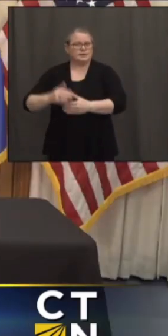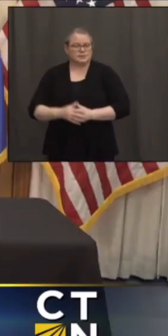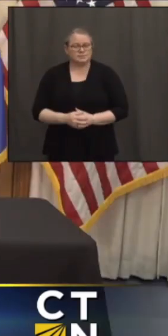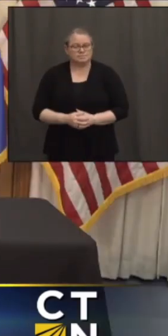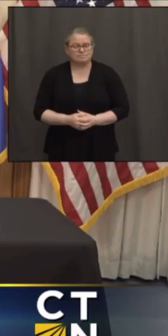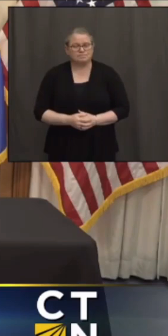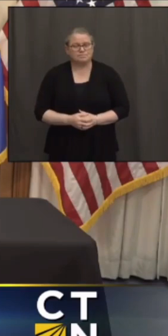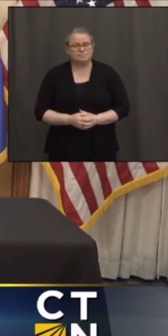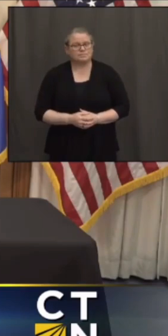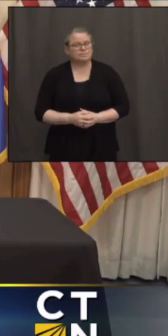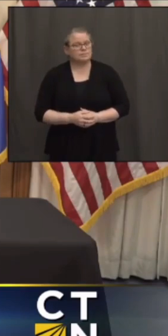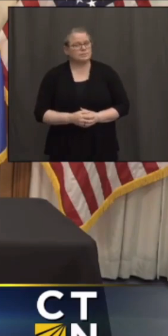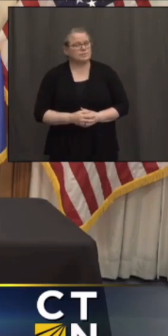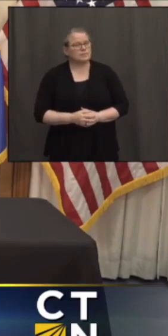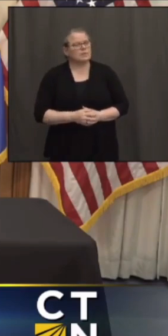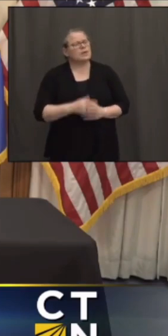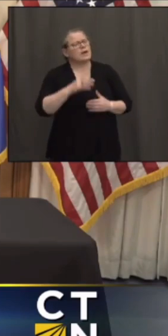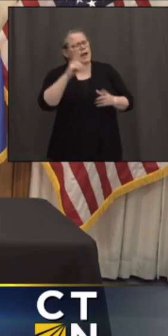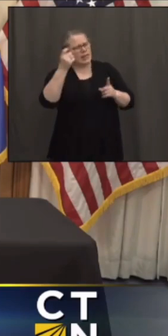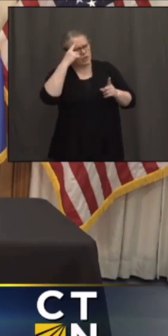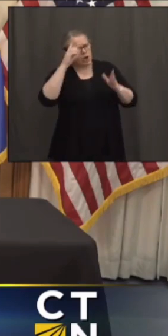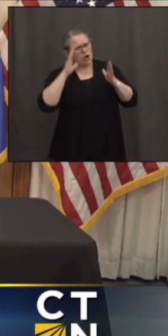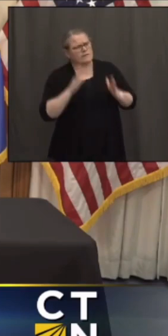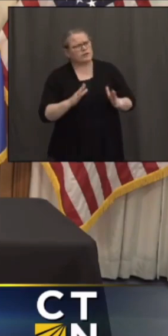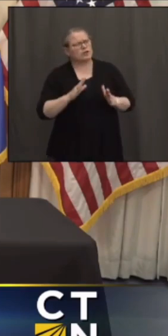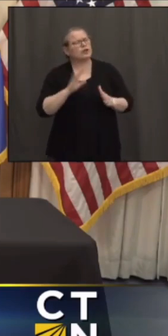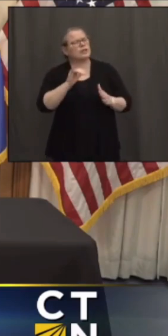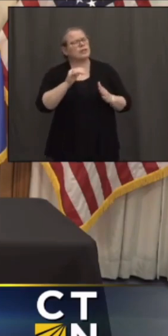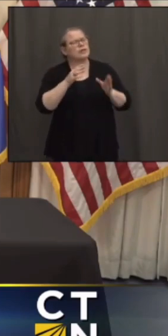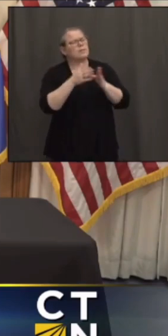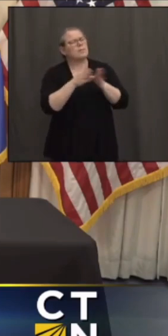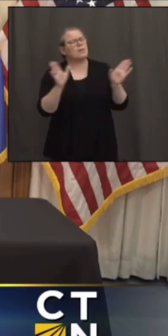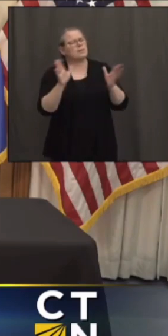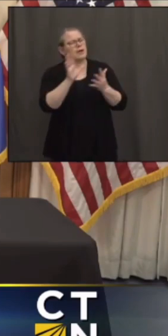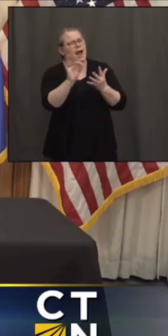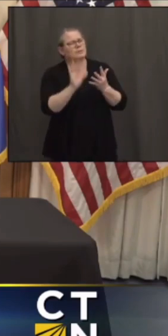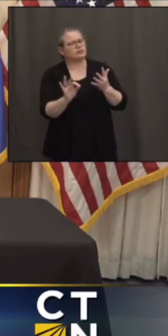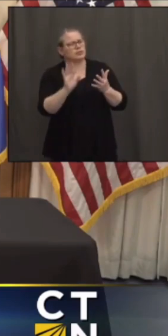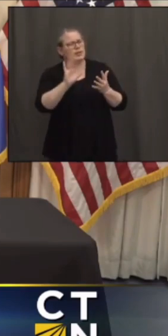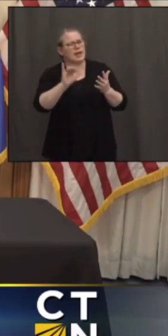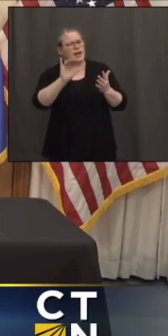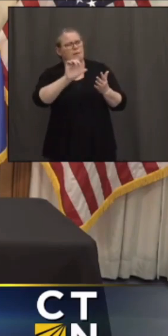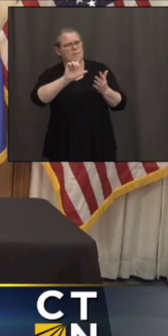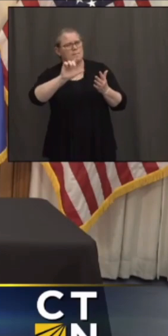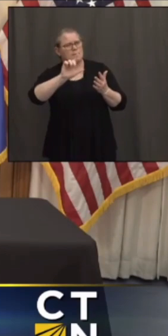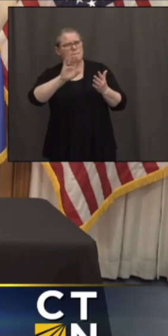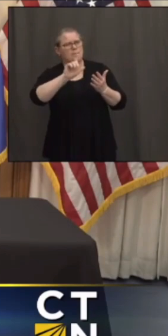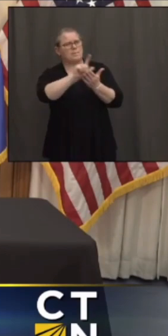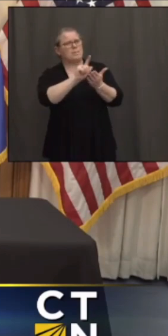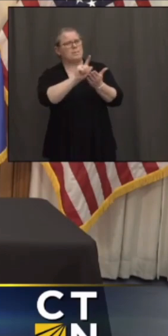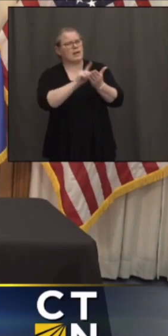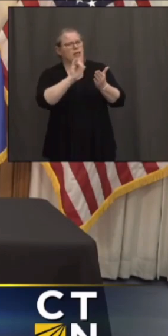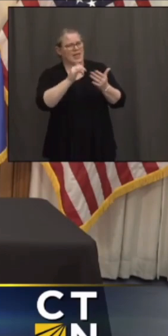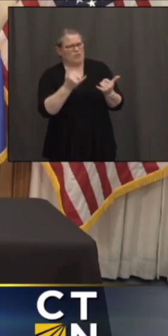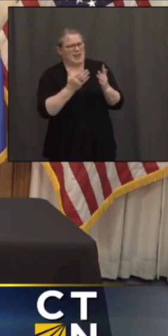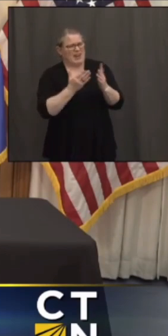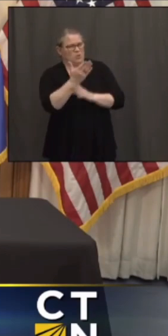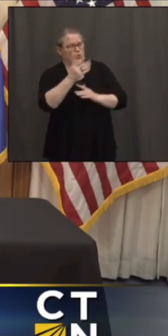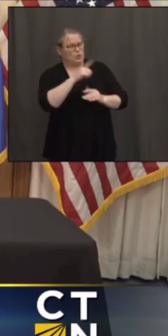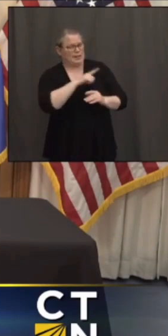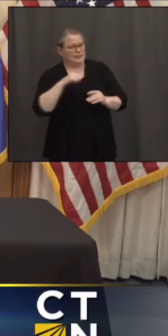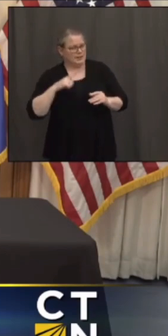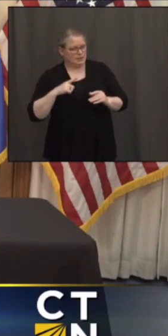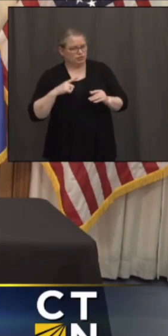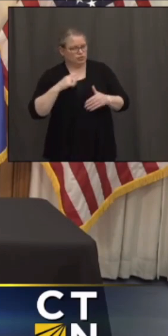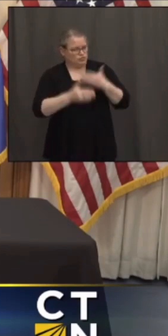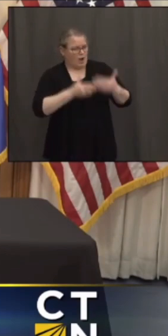lastly, Governor, I just want to ask you about the latest with the public option, both the bill that's making its way through the legislature and the I